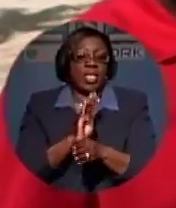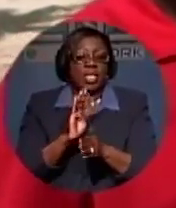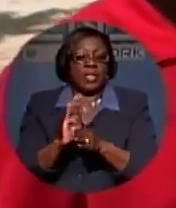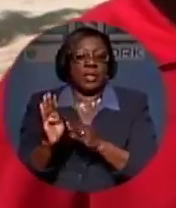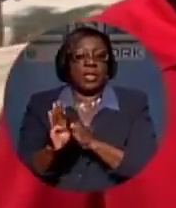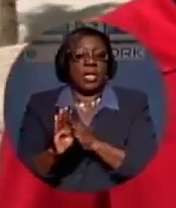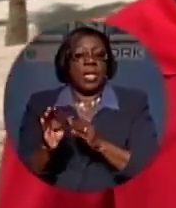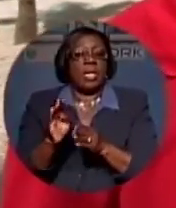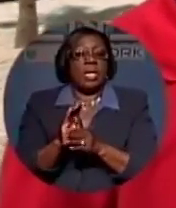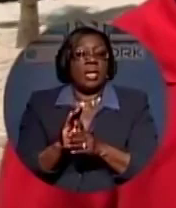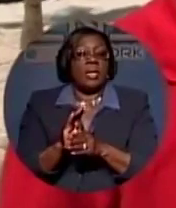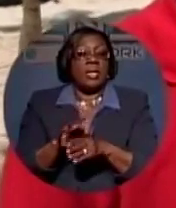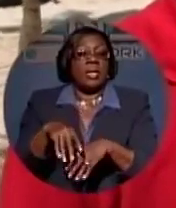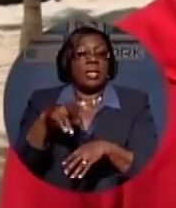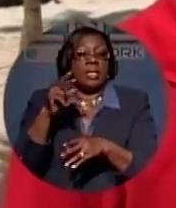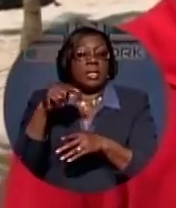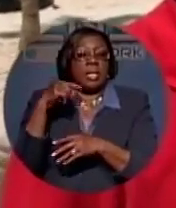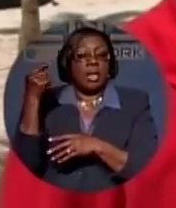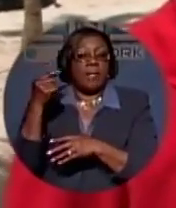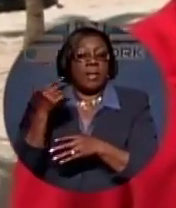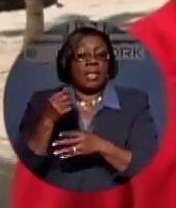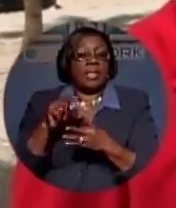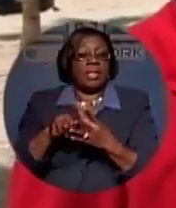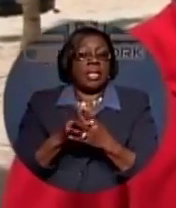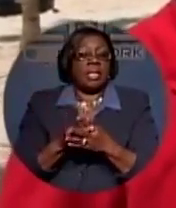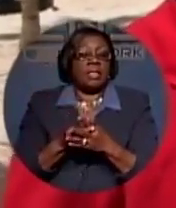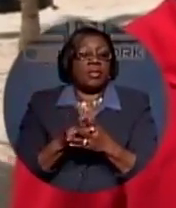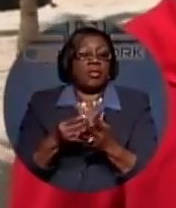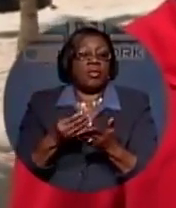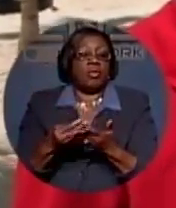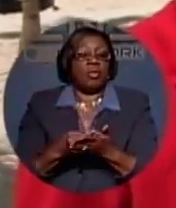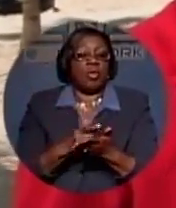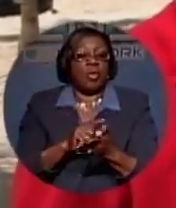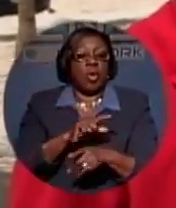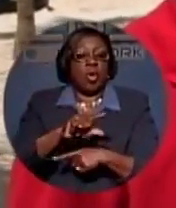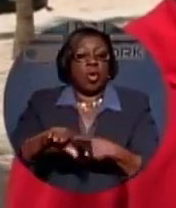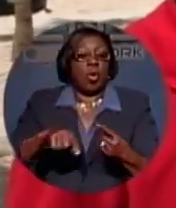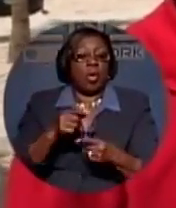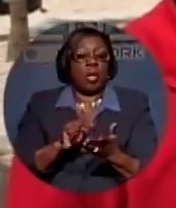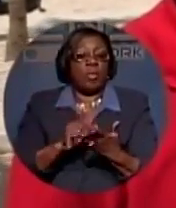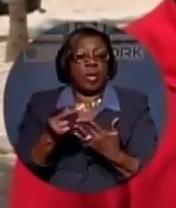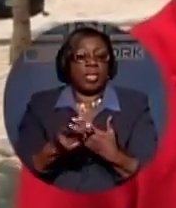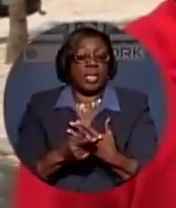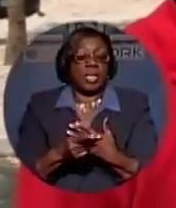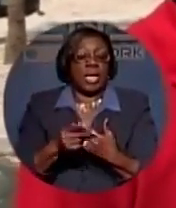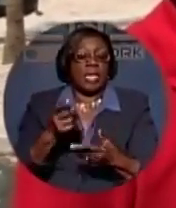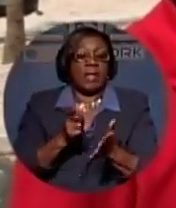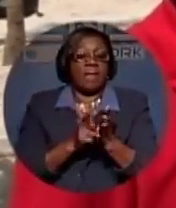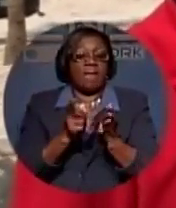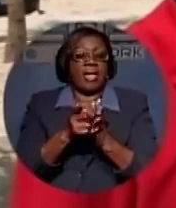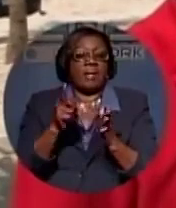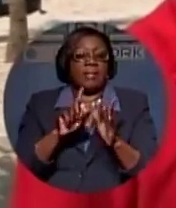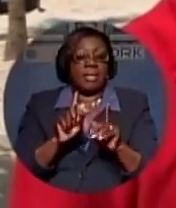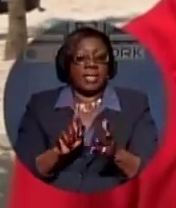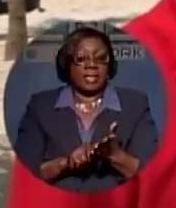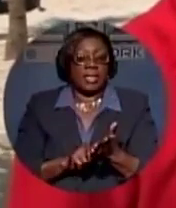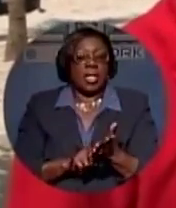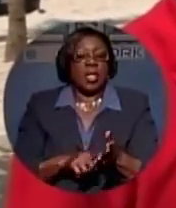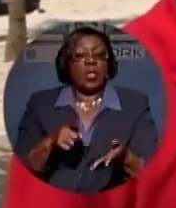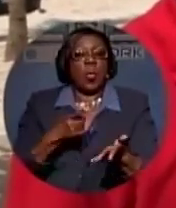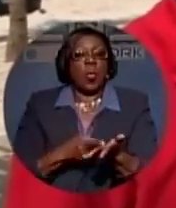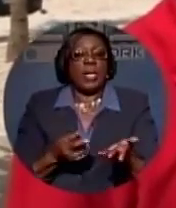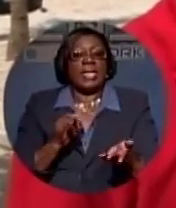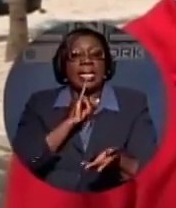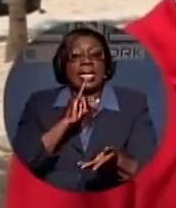government embarked through local government on a project to develop this to what it is today. Historically,